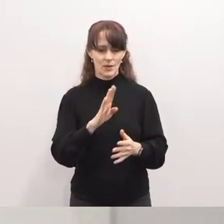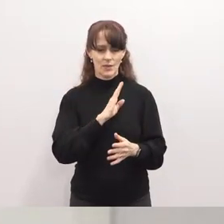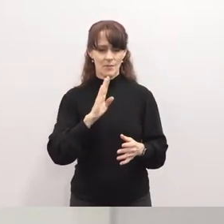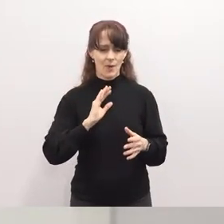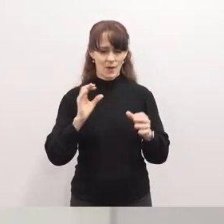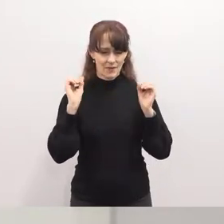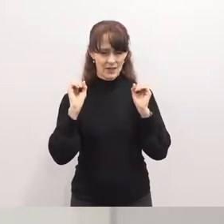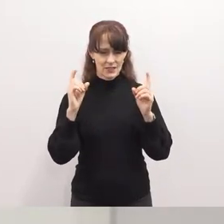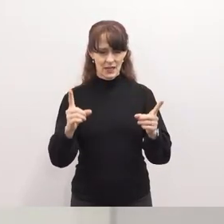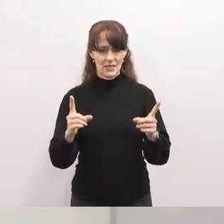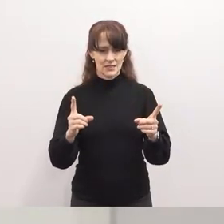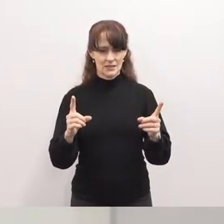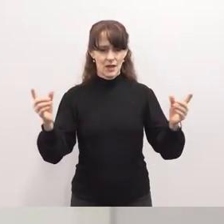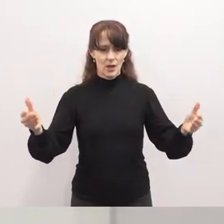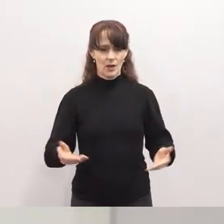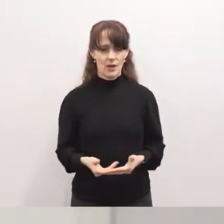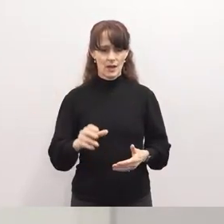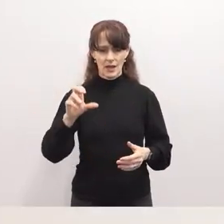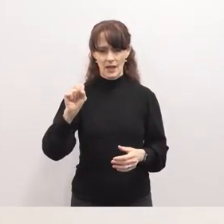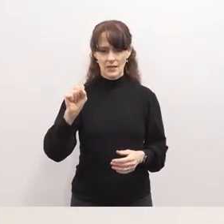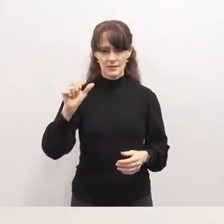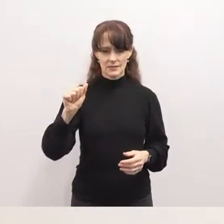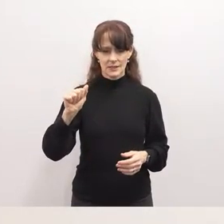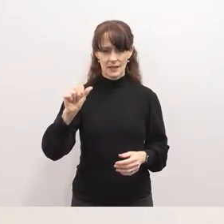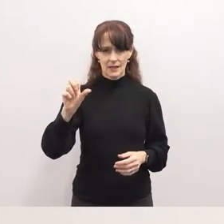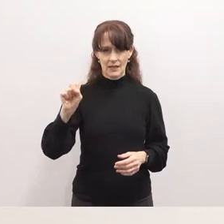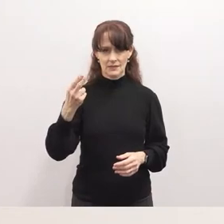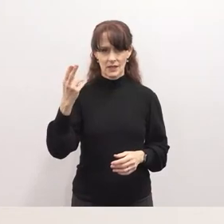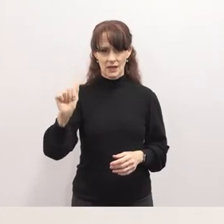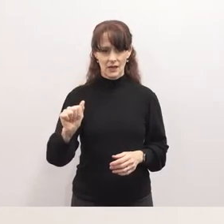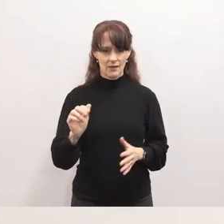Education. So I'd like to welcome Sasha next.